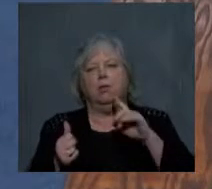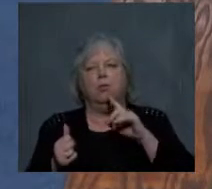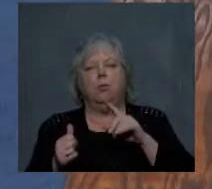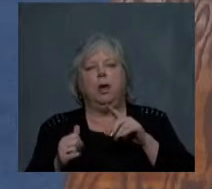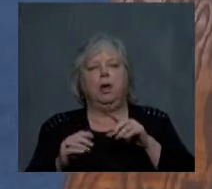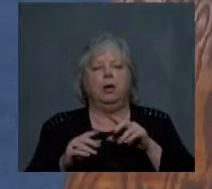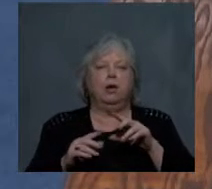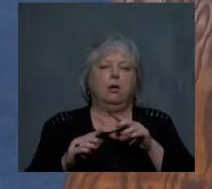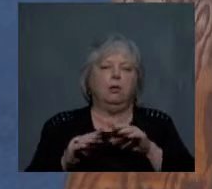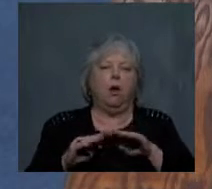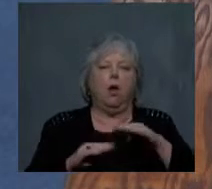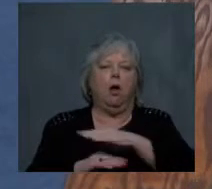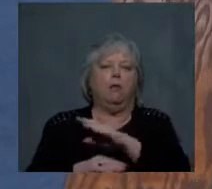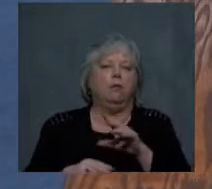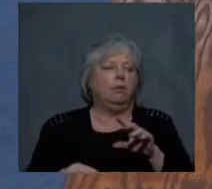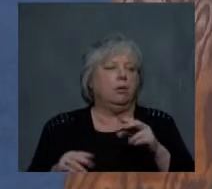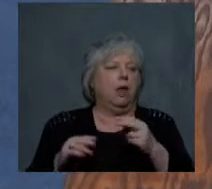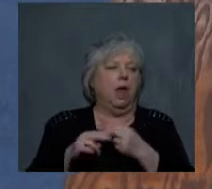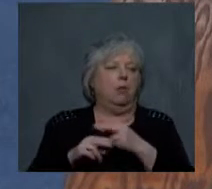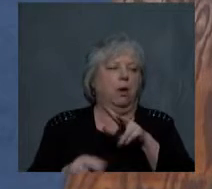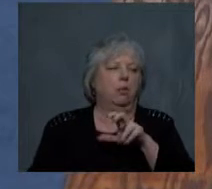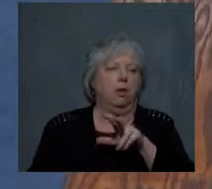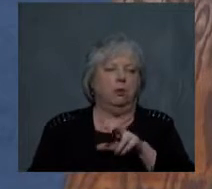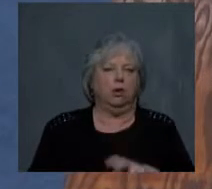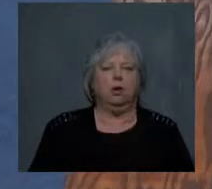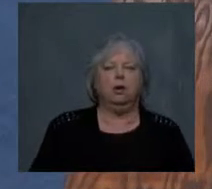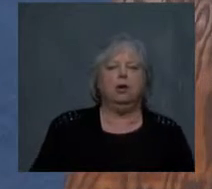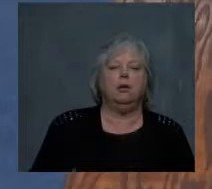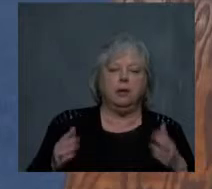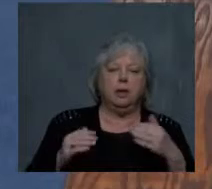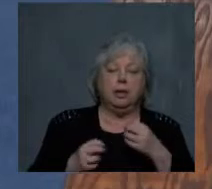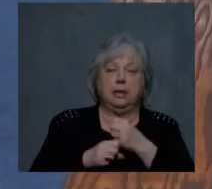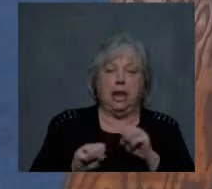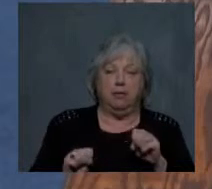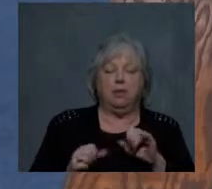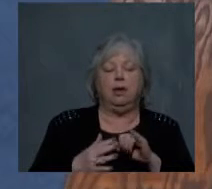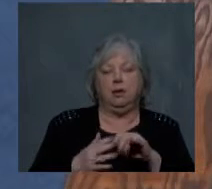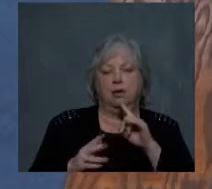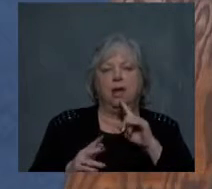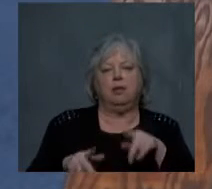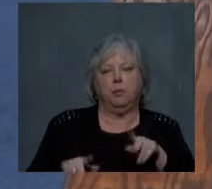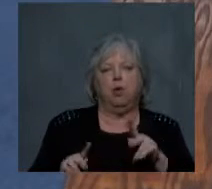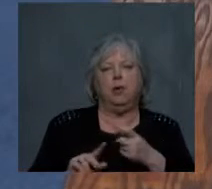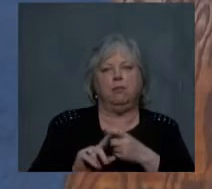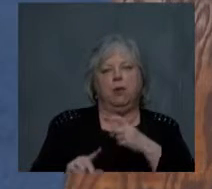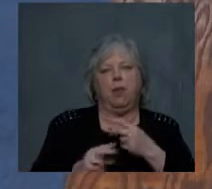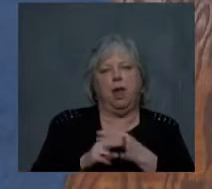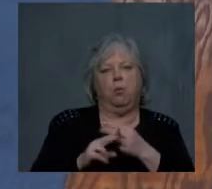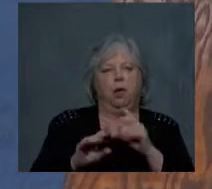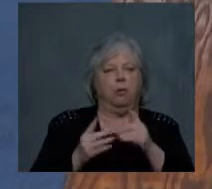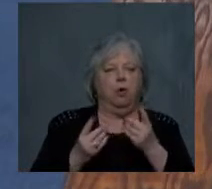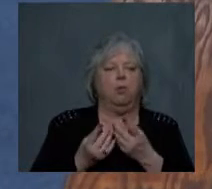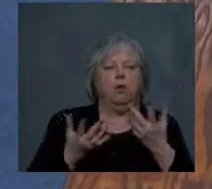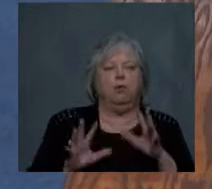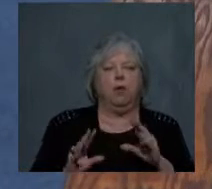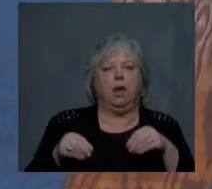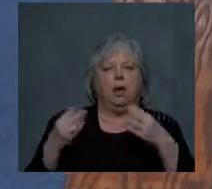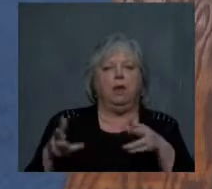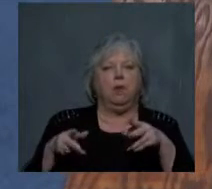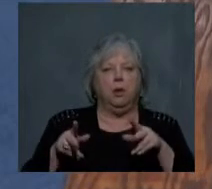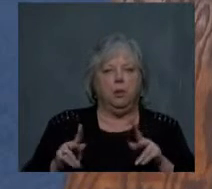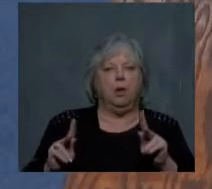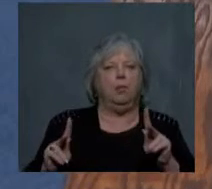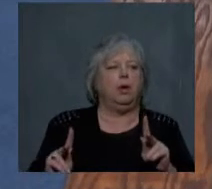The driveway in question about safety, it's permitted by the highway department. It's already been built, already been permitted,